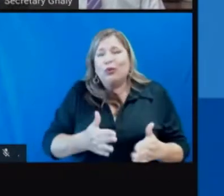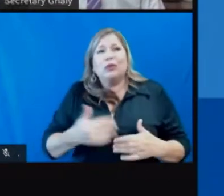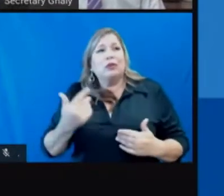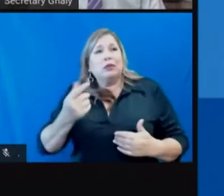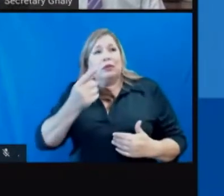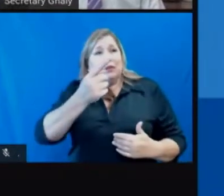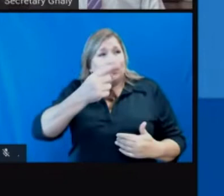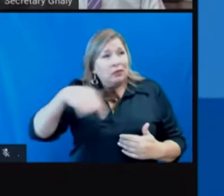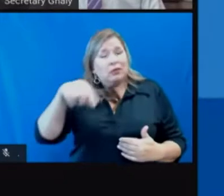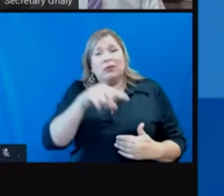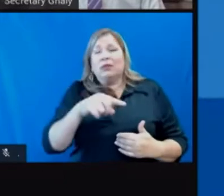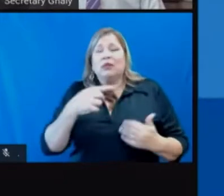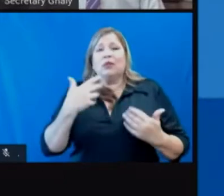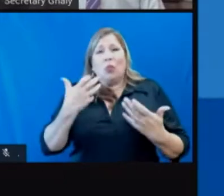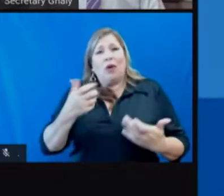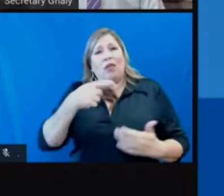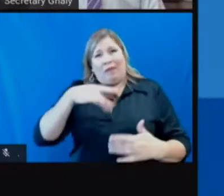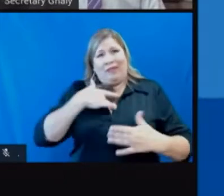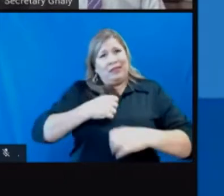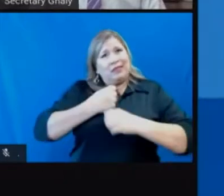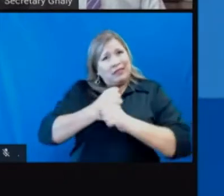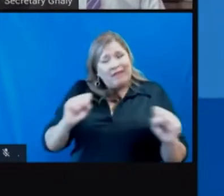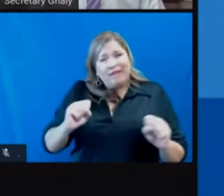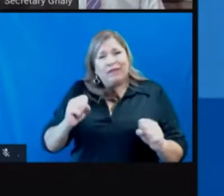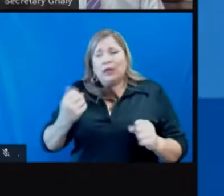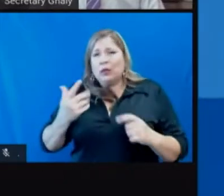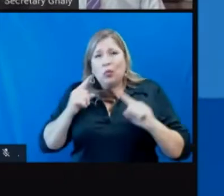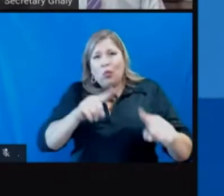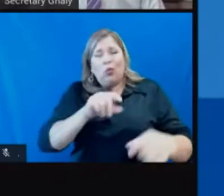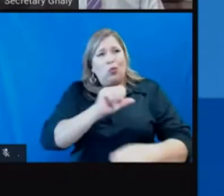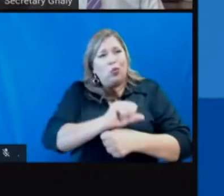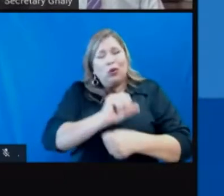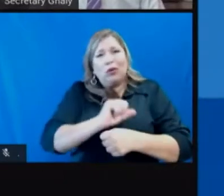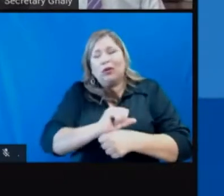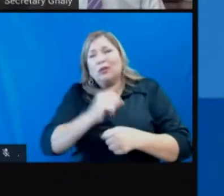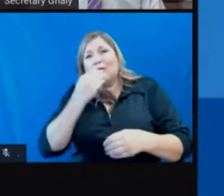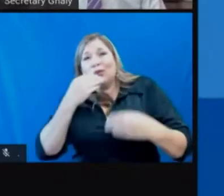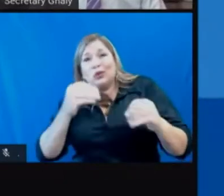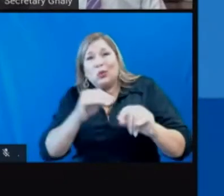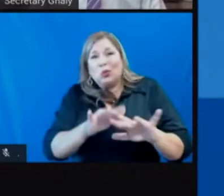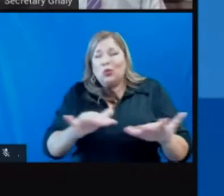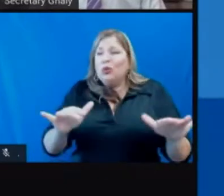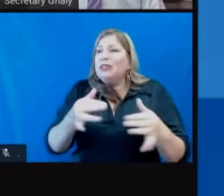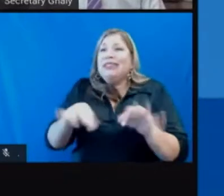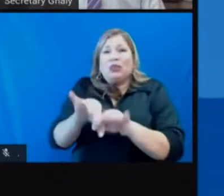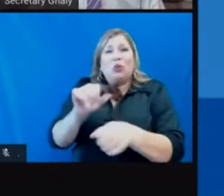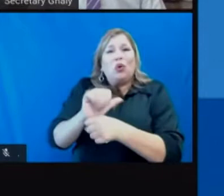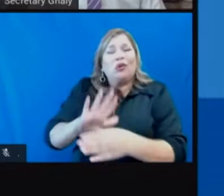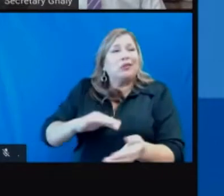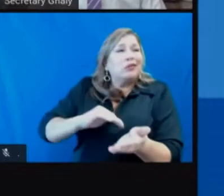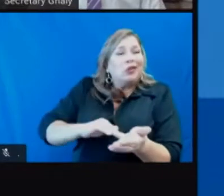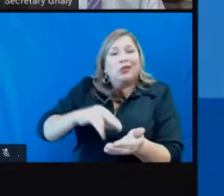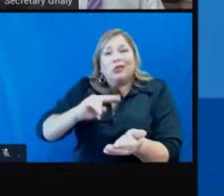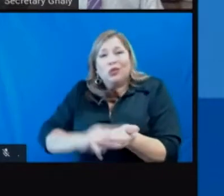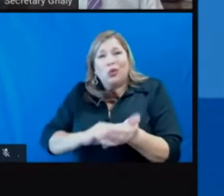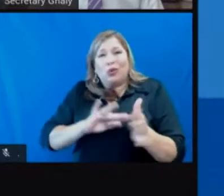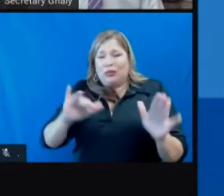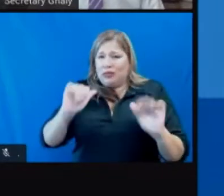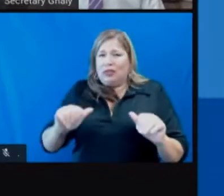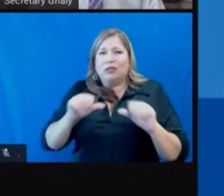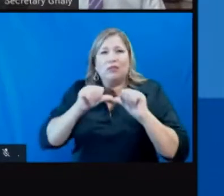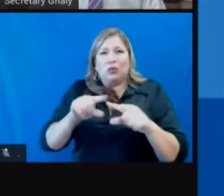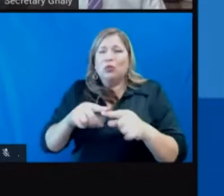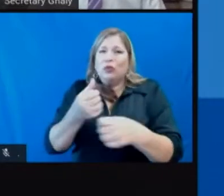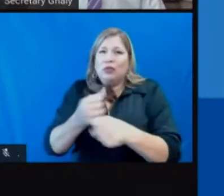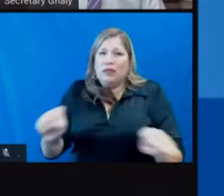to come to work with confidence and safety, part of the reason why we do this today. We continue and haven't over the last